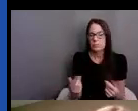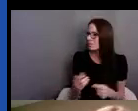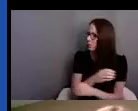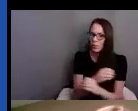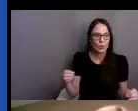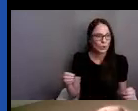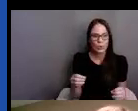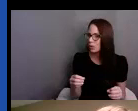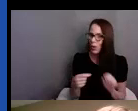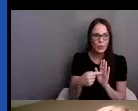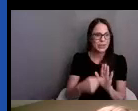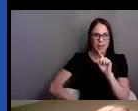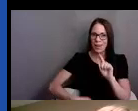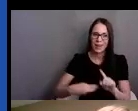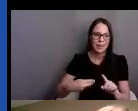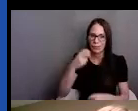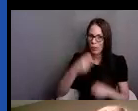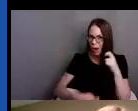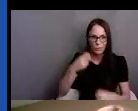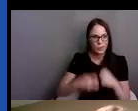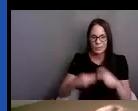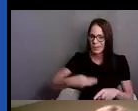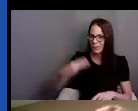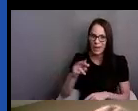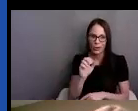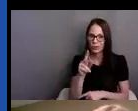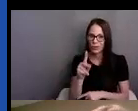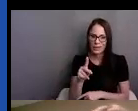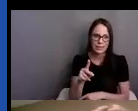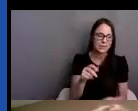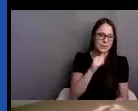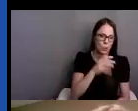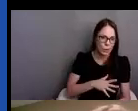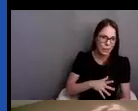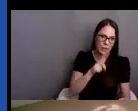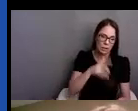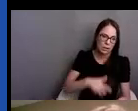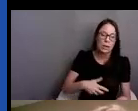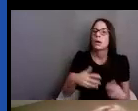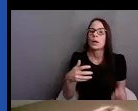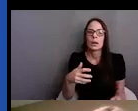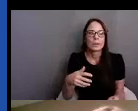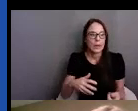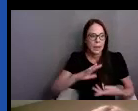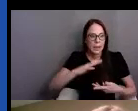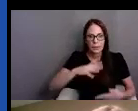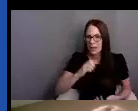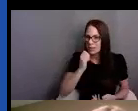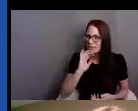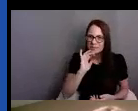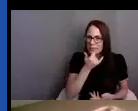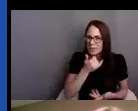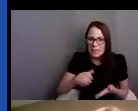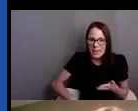pregnancy complications in women who get vaccinated. That includes miscarriage, early delivery, low birth weight. So that's